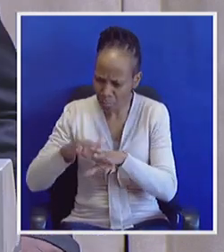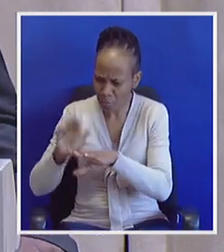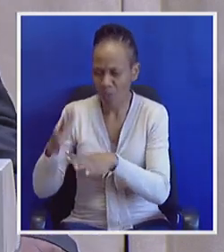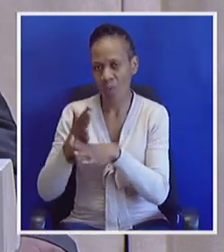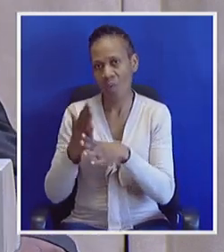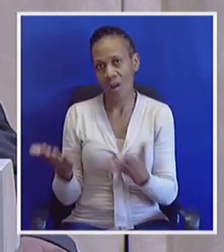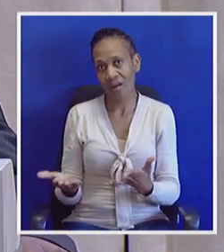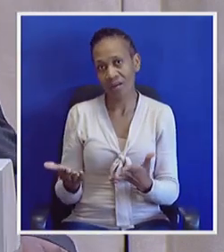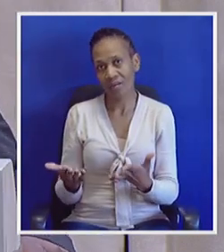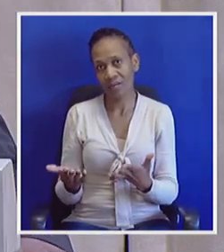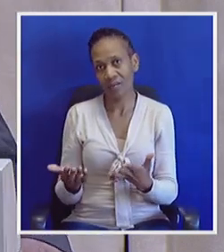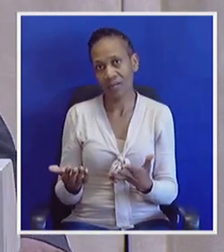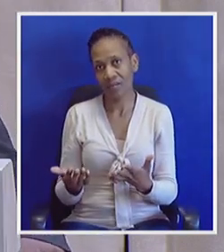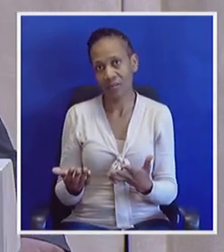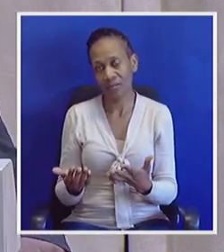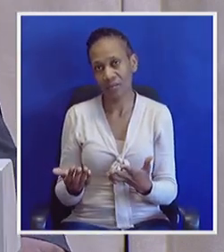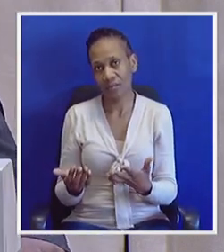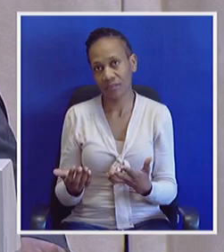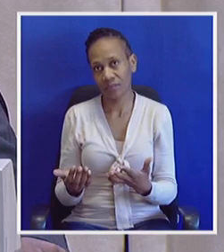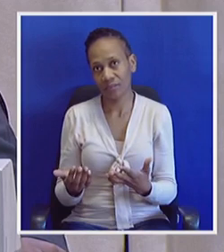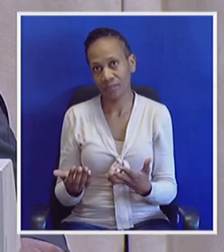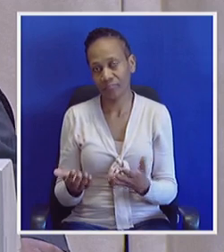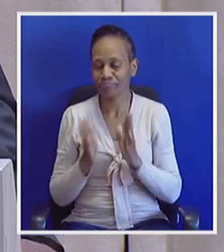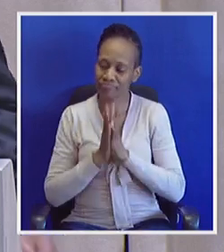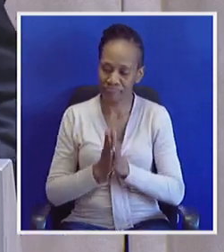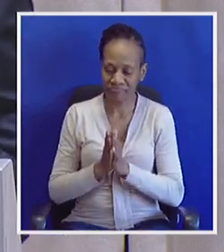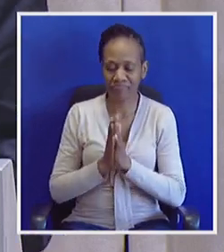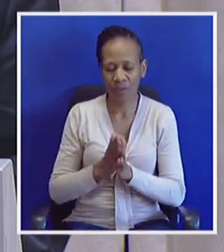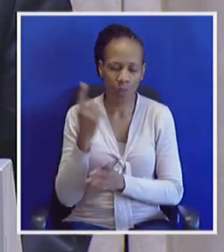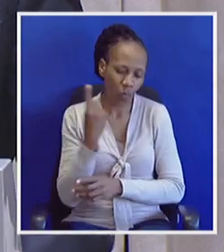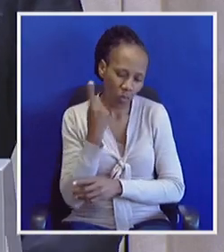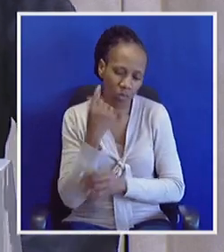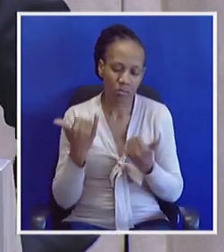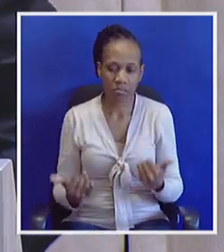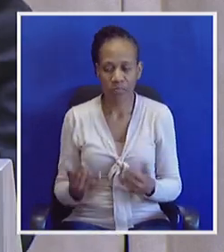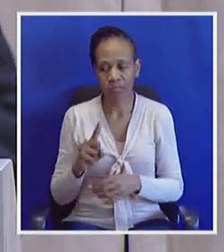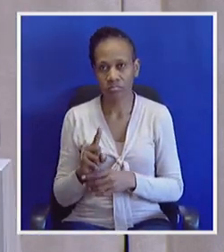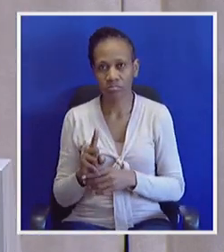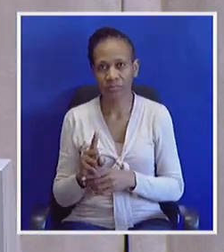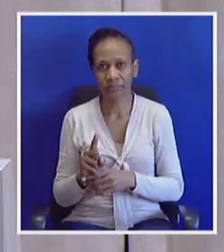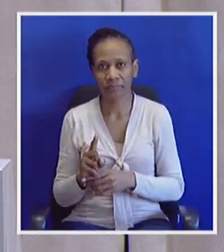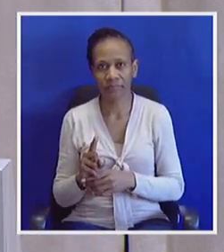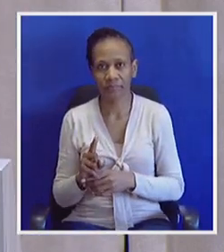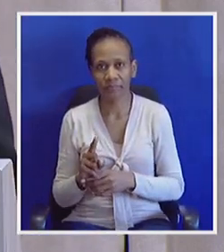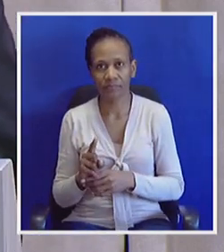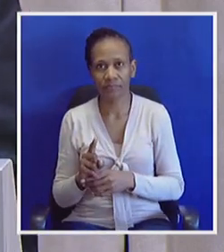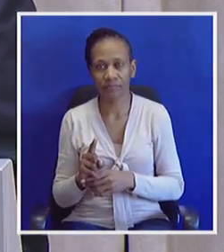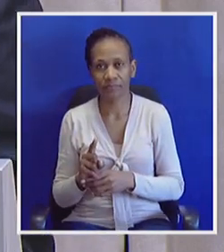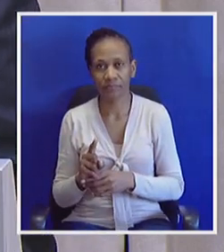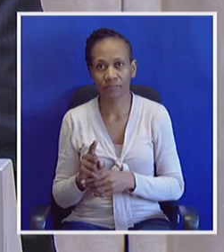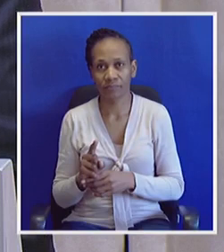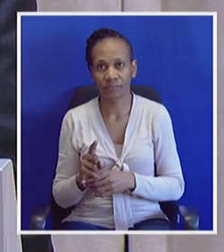this is what we should do. And all I ask for is that let us not, by what we say, what we